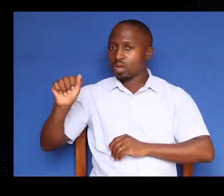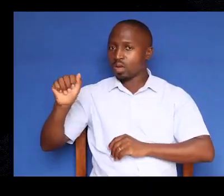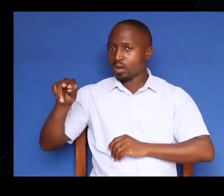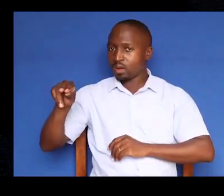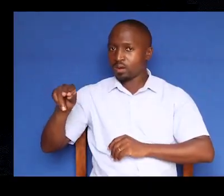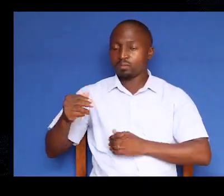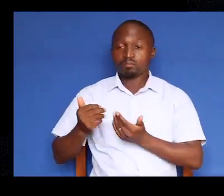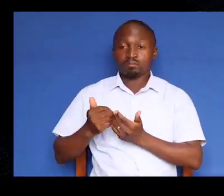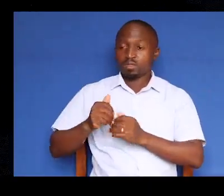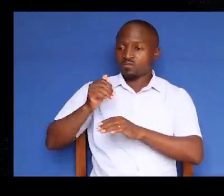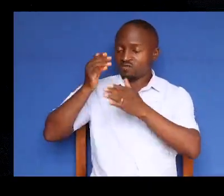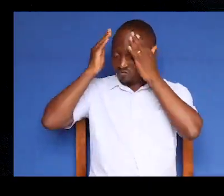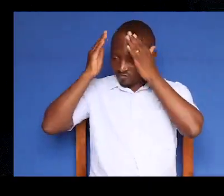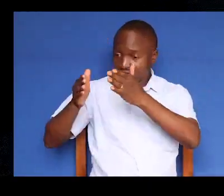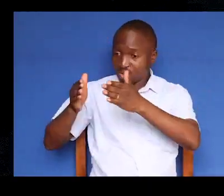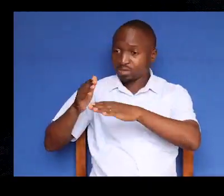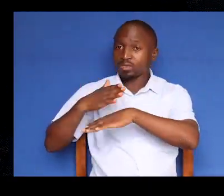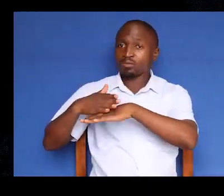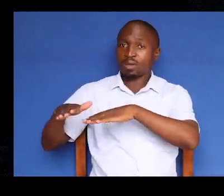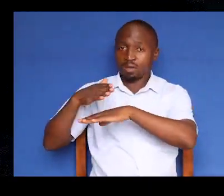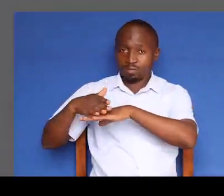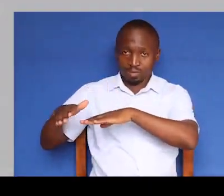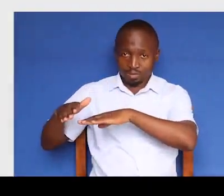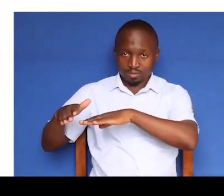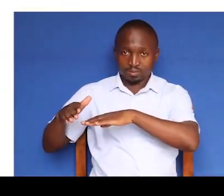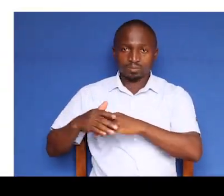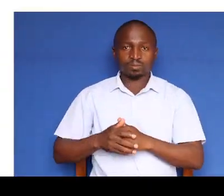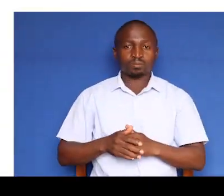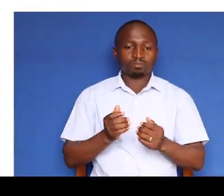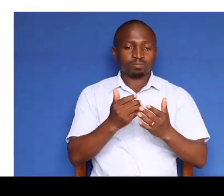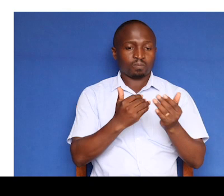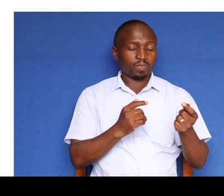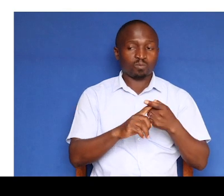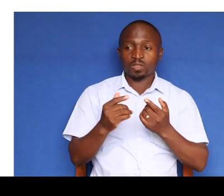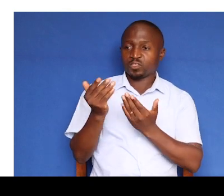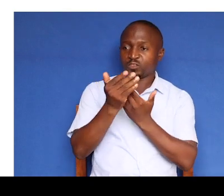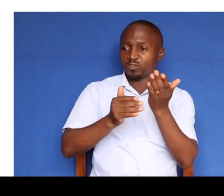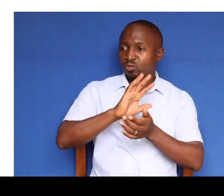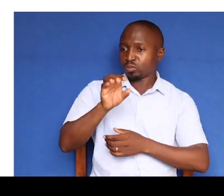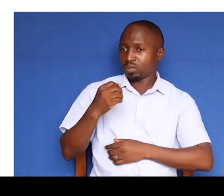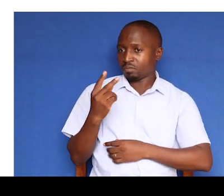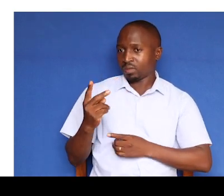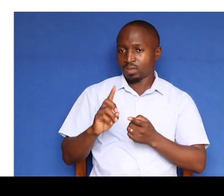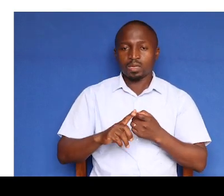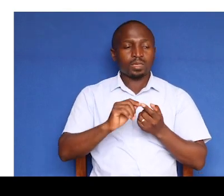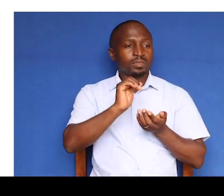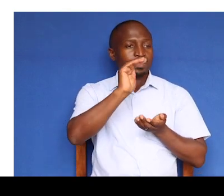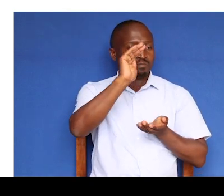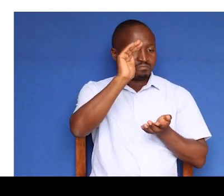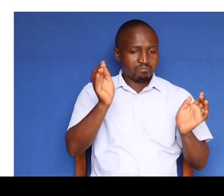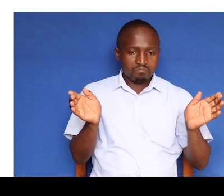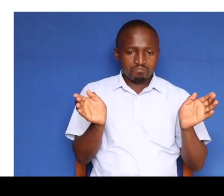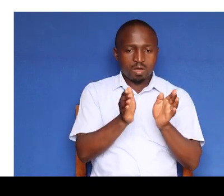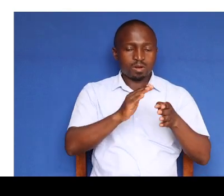specialization in the production of sisal. The first reason is that both countries will economize allocation of